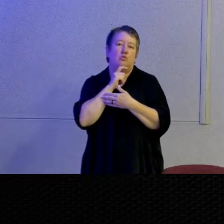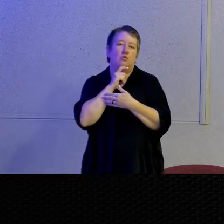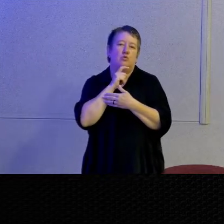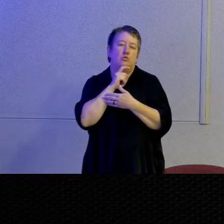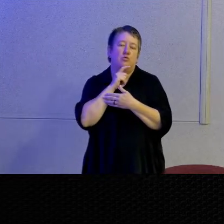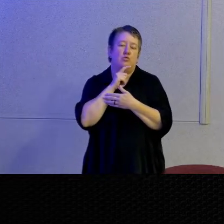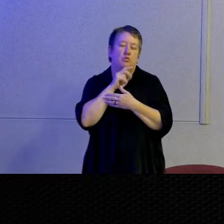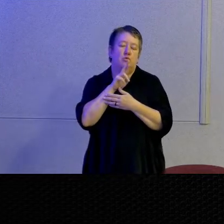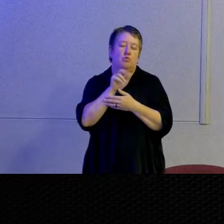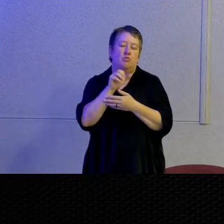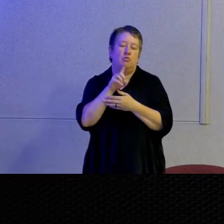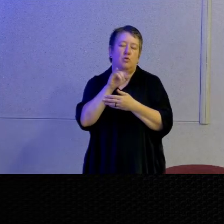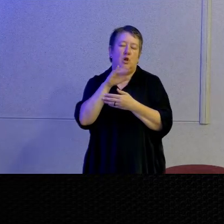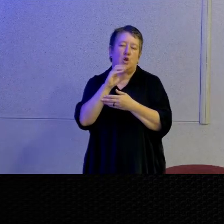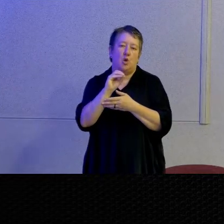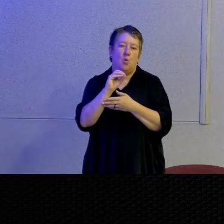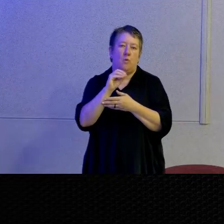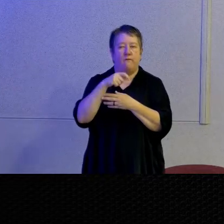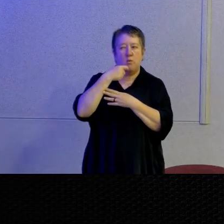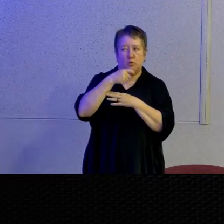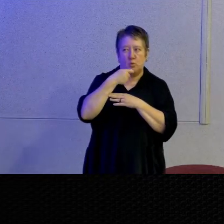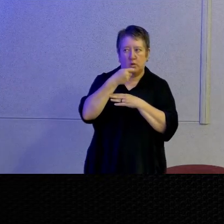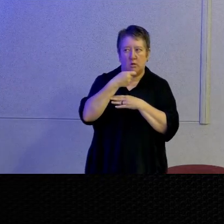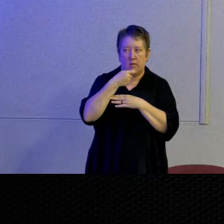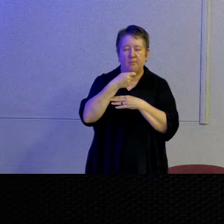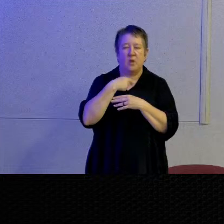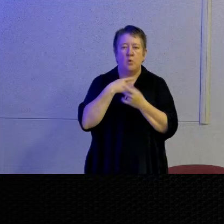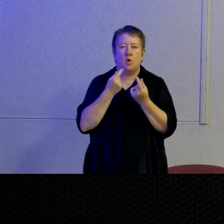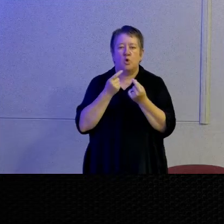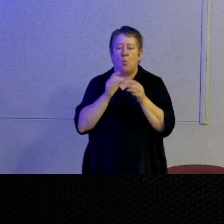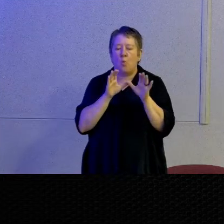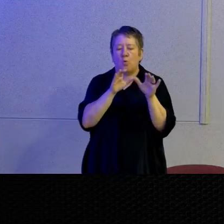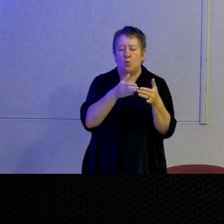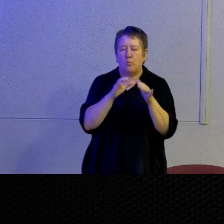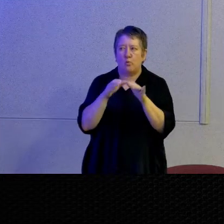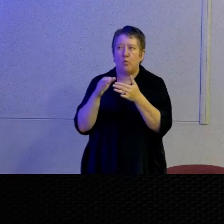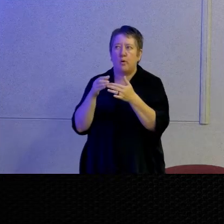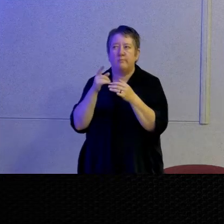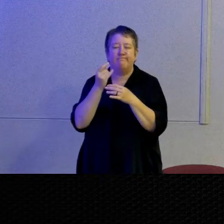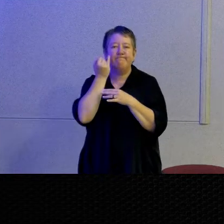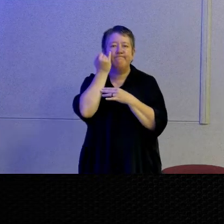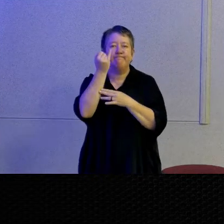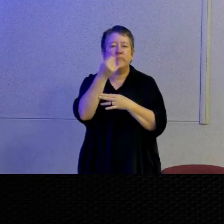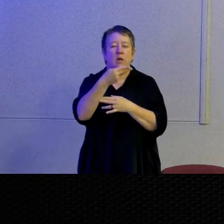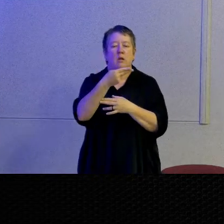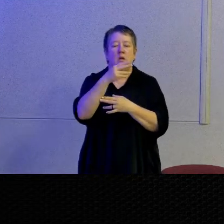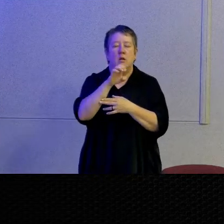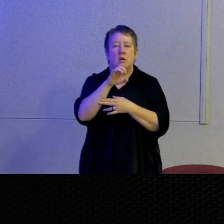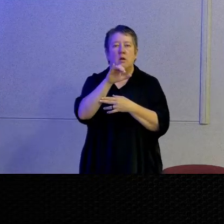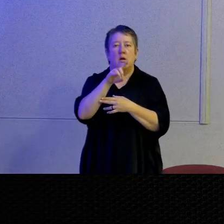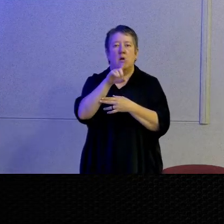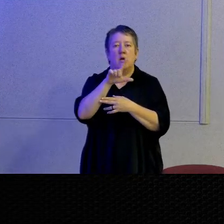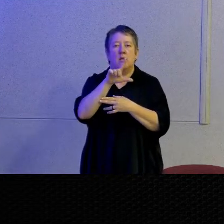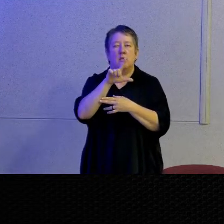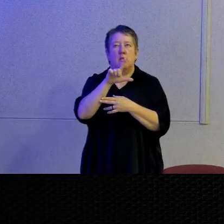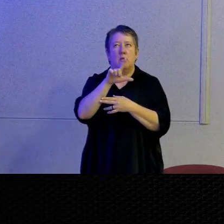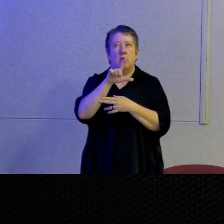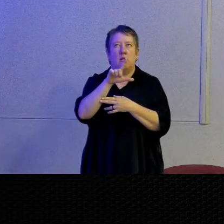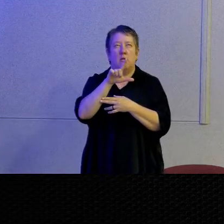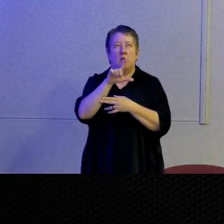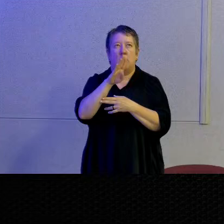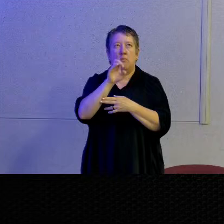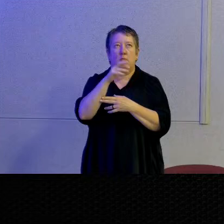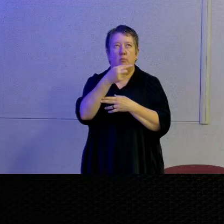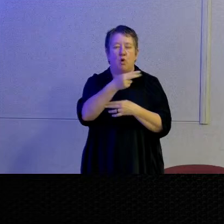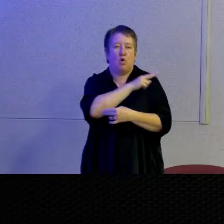do sample characterization, and the idea is to go to Heidelberg Hospital for actual clinical trials. So we've never actually done